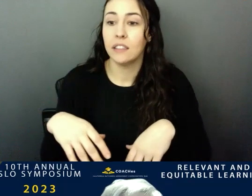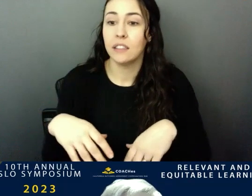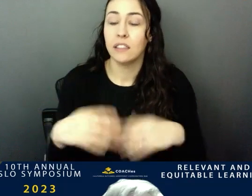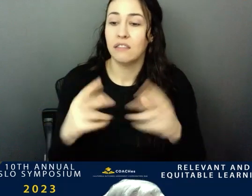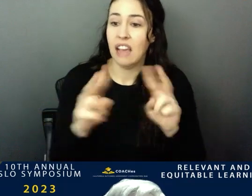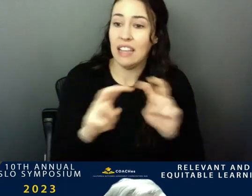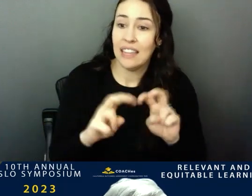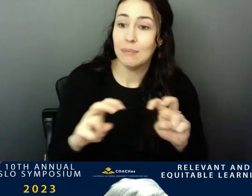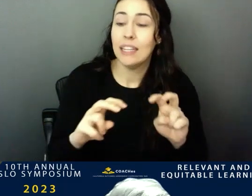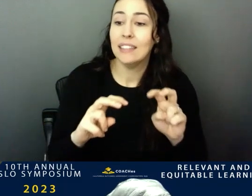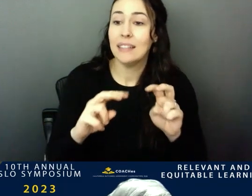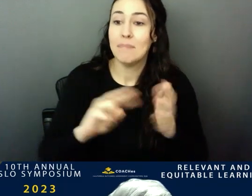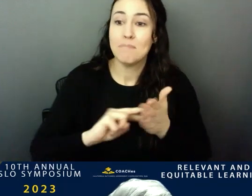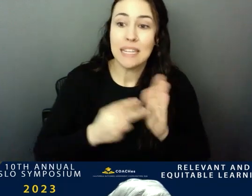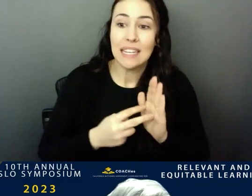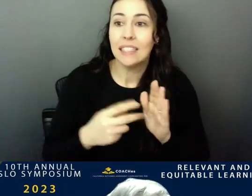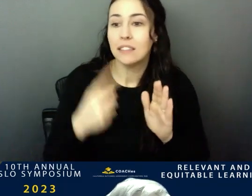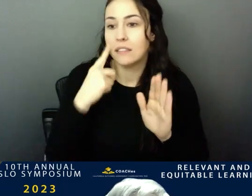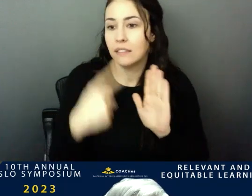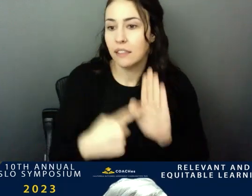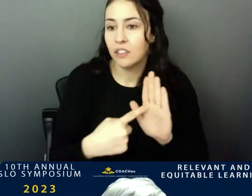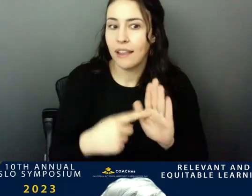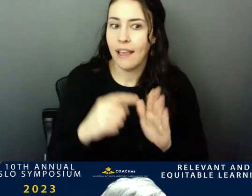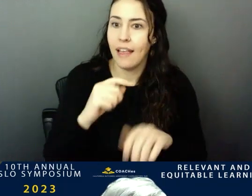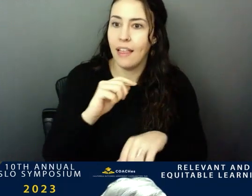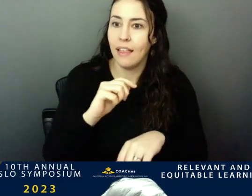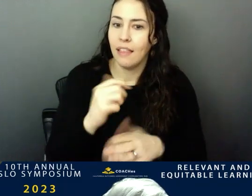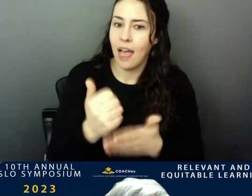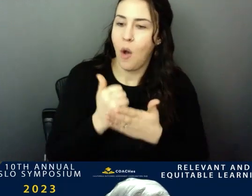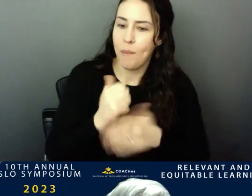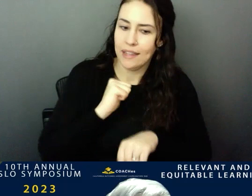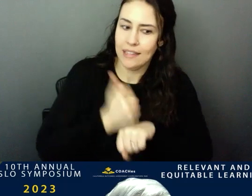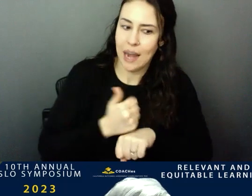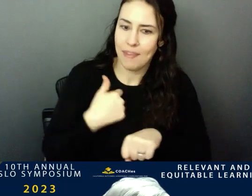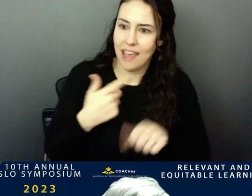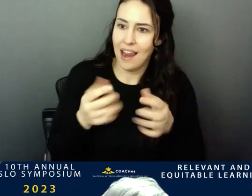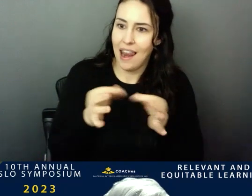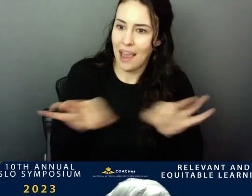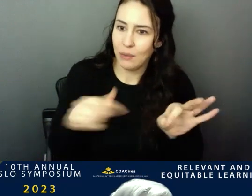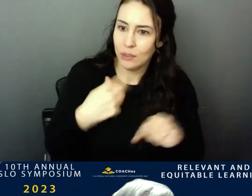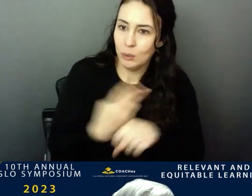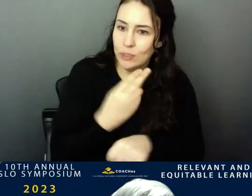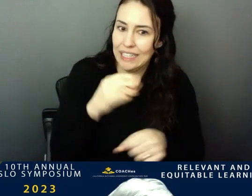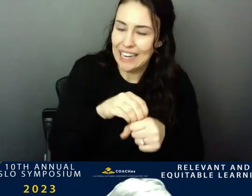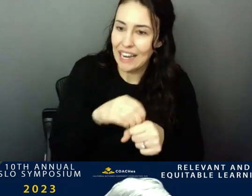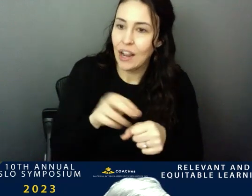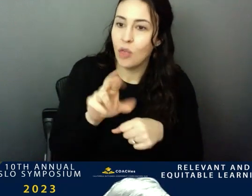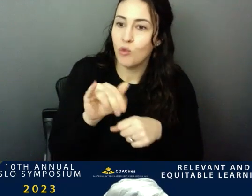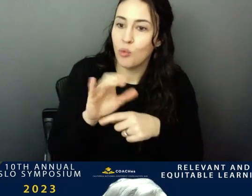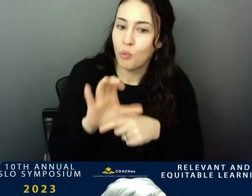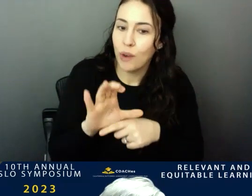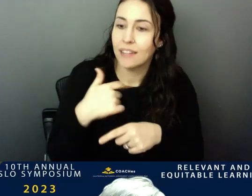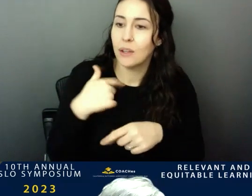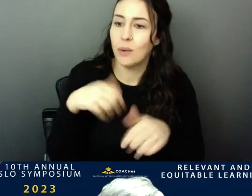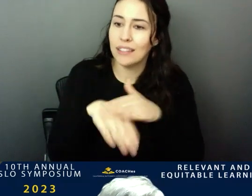such as help me form the language that I'm going to be using in the rubric. So it's applicable to you, it's accessible to you,